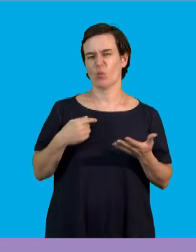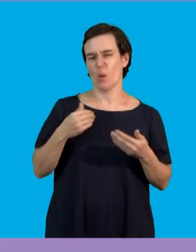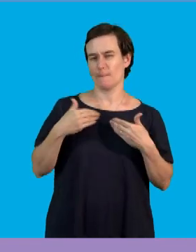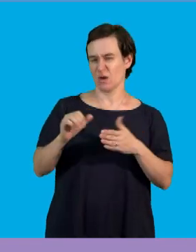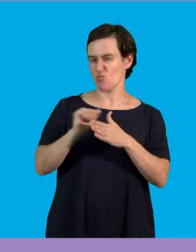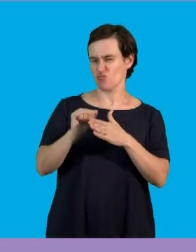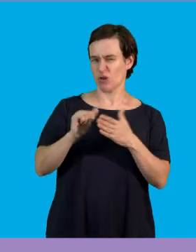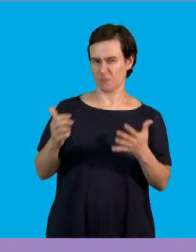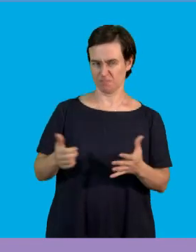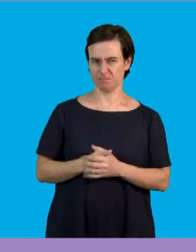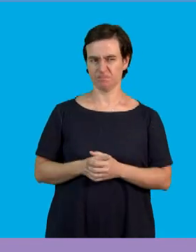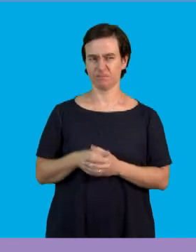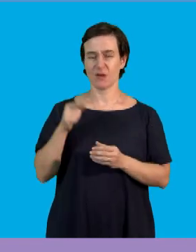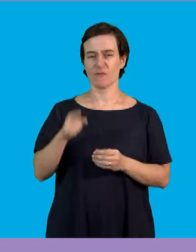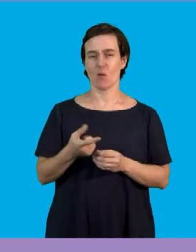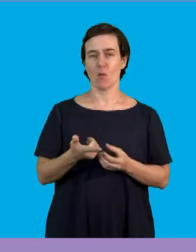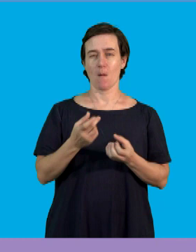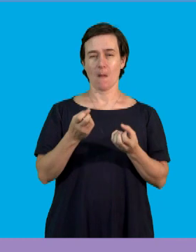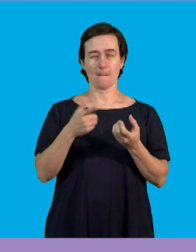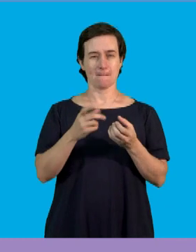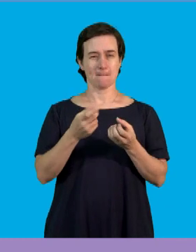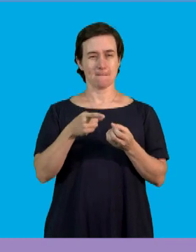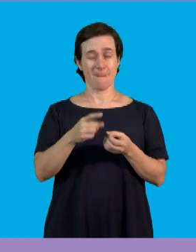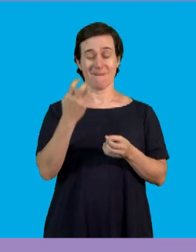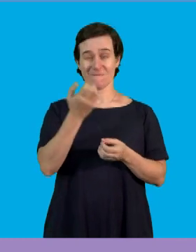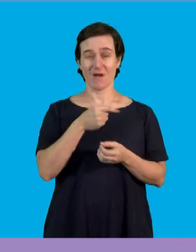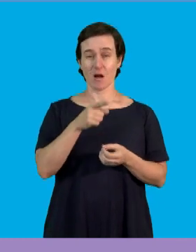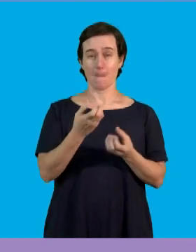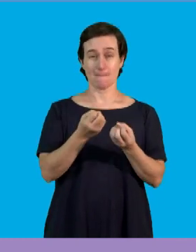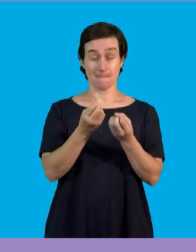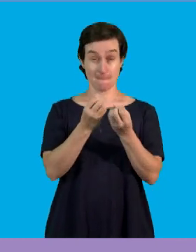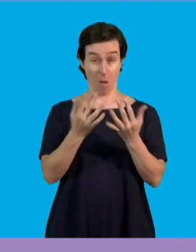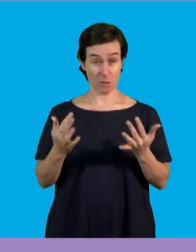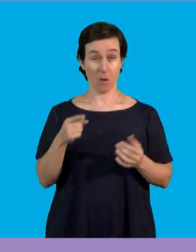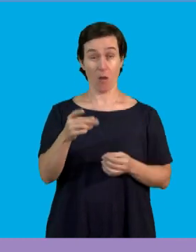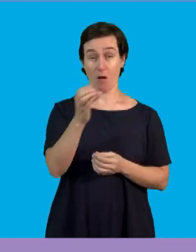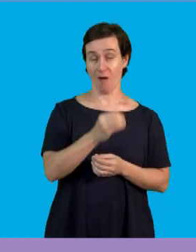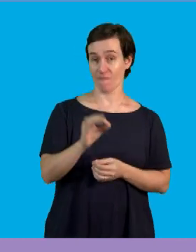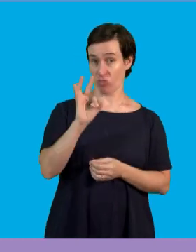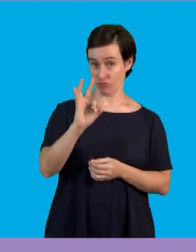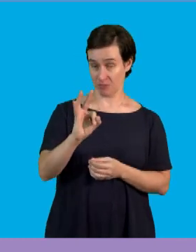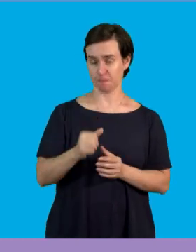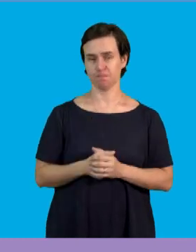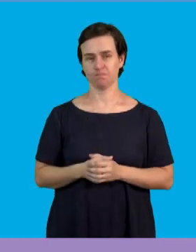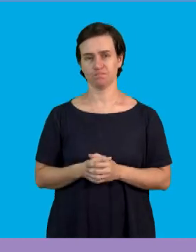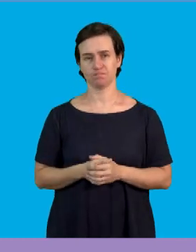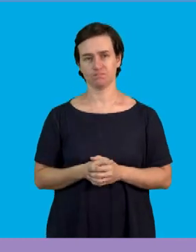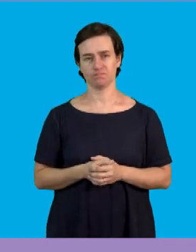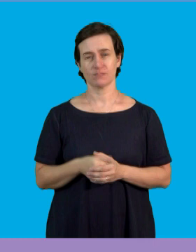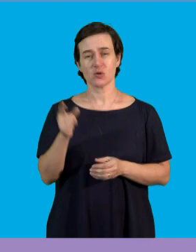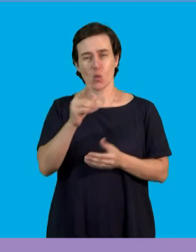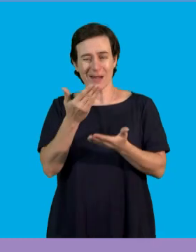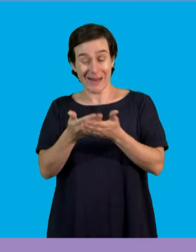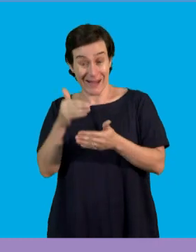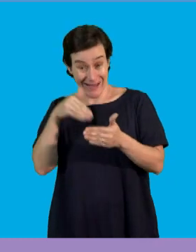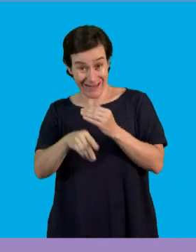Let's start with multiples of whole numbers. So find the multiples of the following. We now need to list the multiples